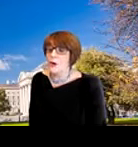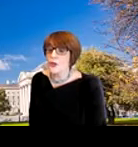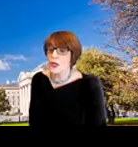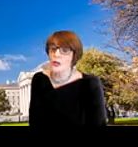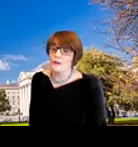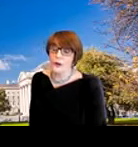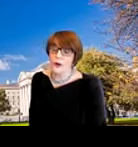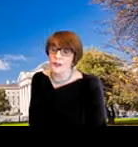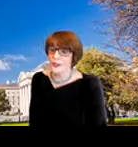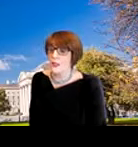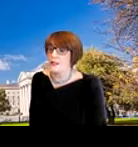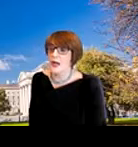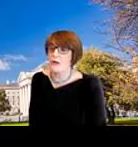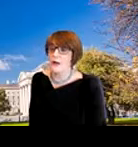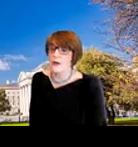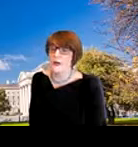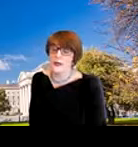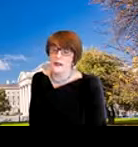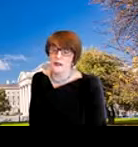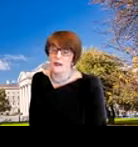The protocol for our study is now